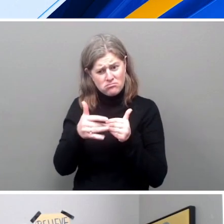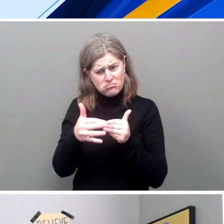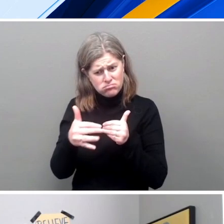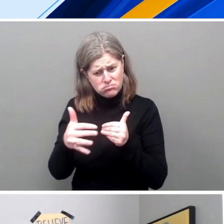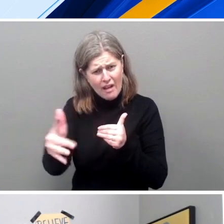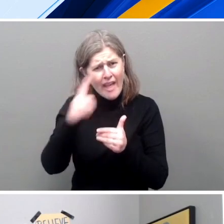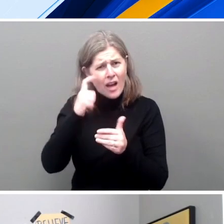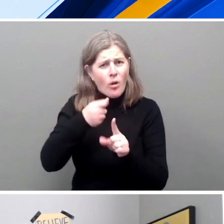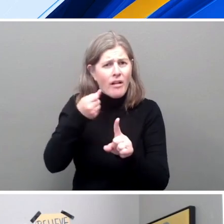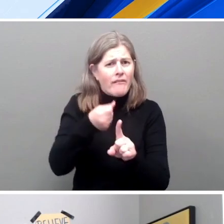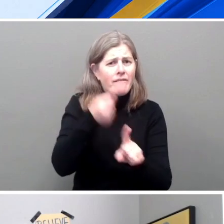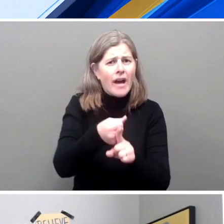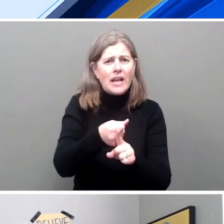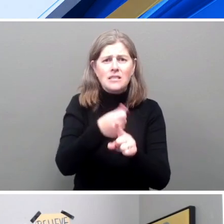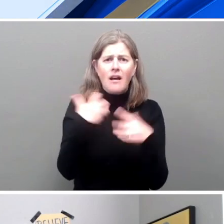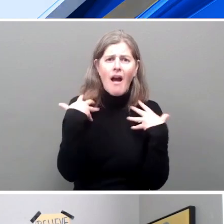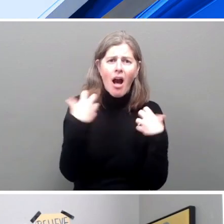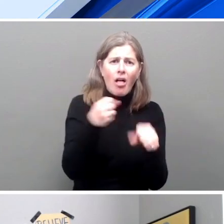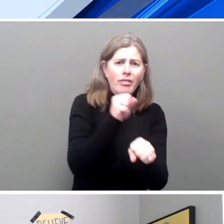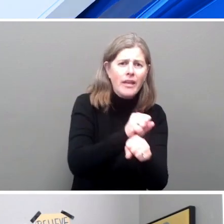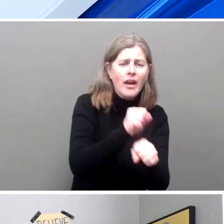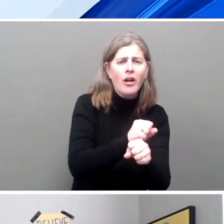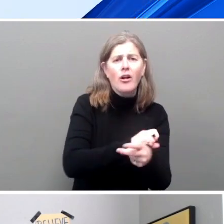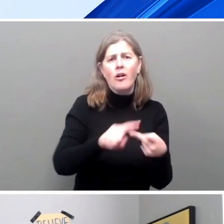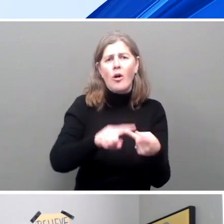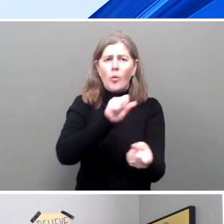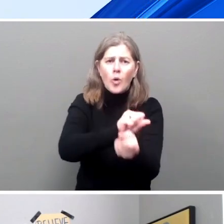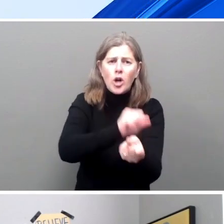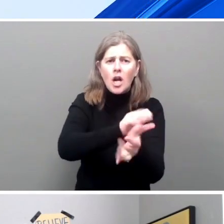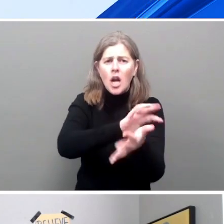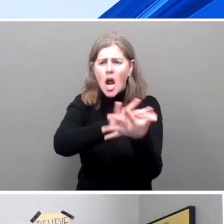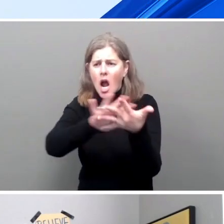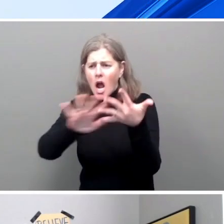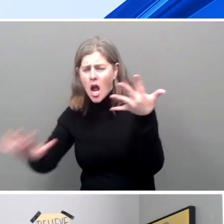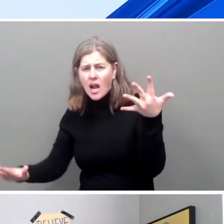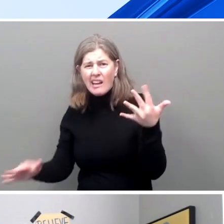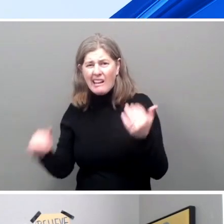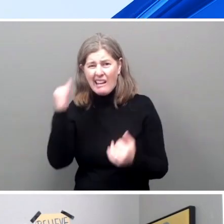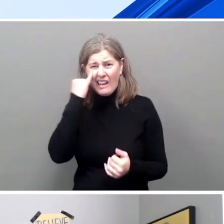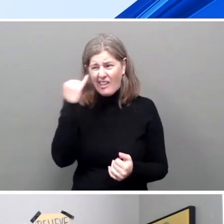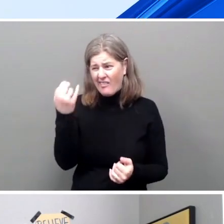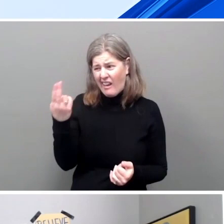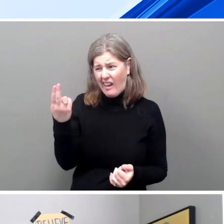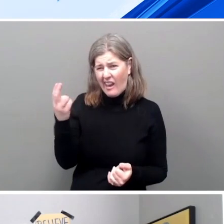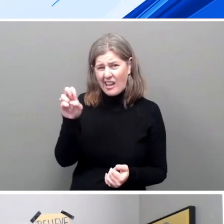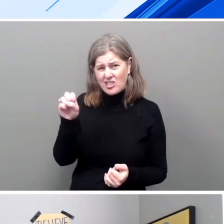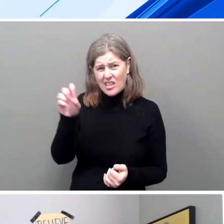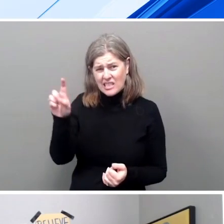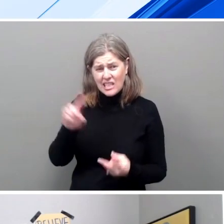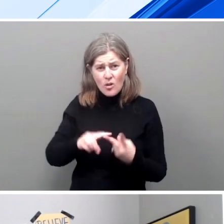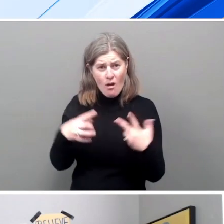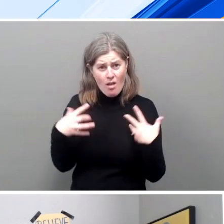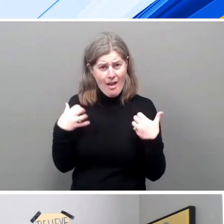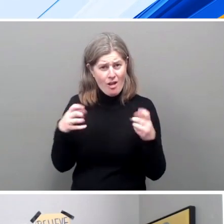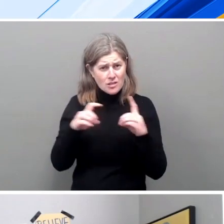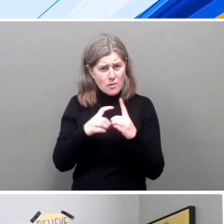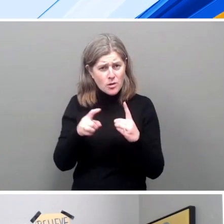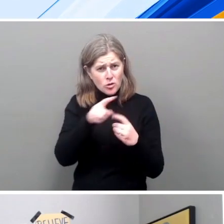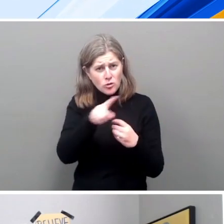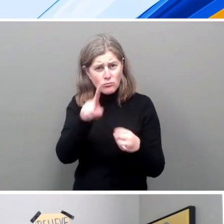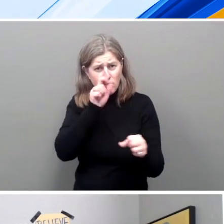So I'm wondering if either HSD or the health department is even able to really